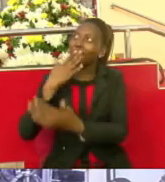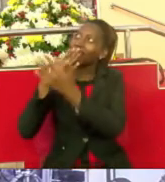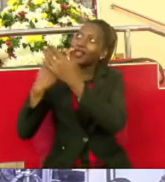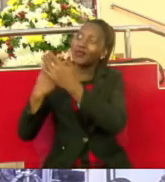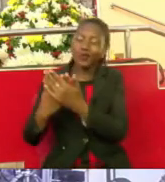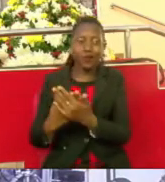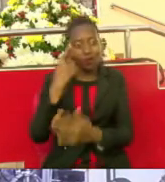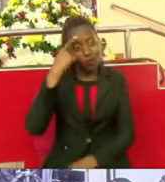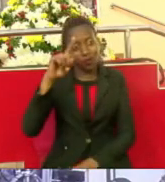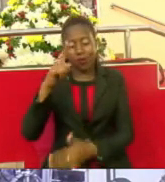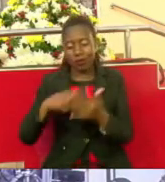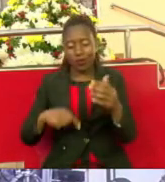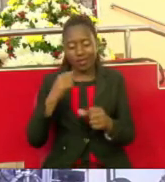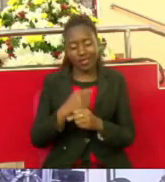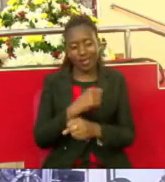he has done.